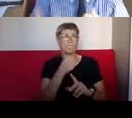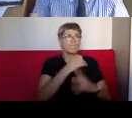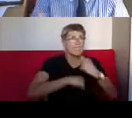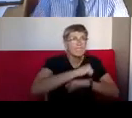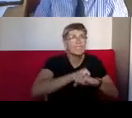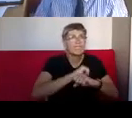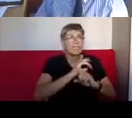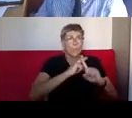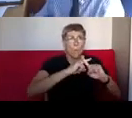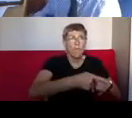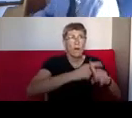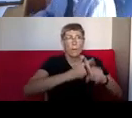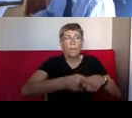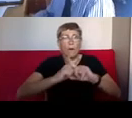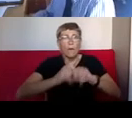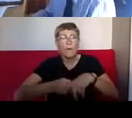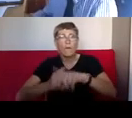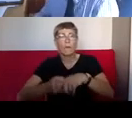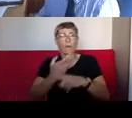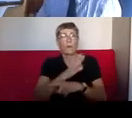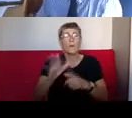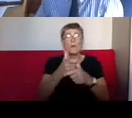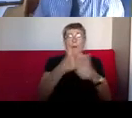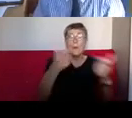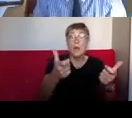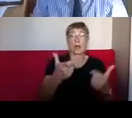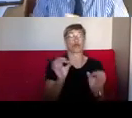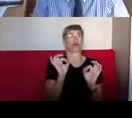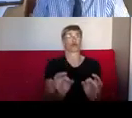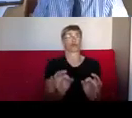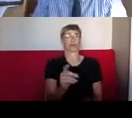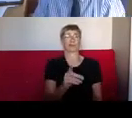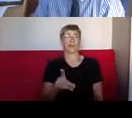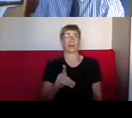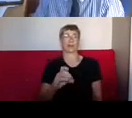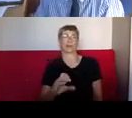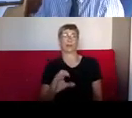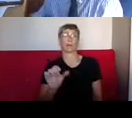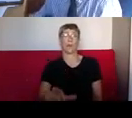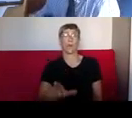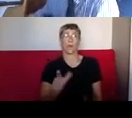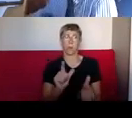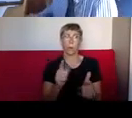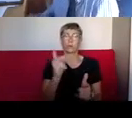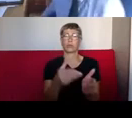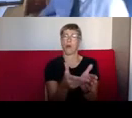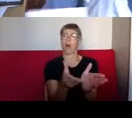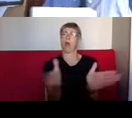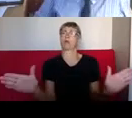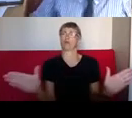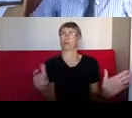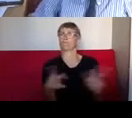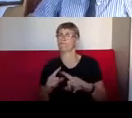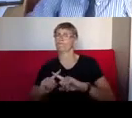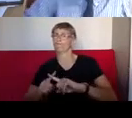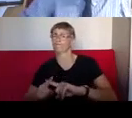working in a concrete way. Desk 2, the approaches of Desk 2, I think it's something quite interesting